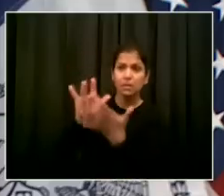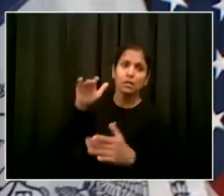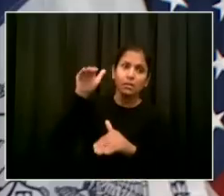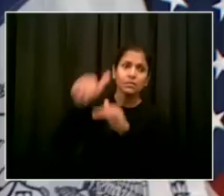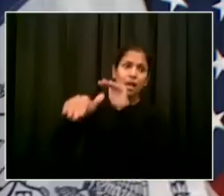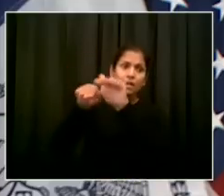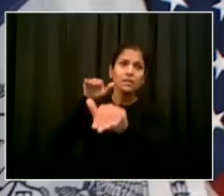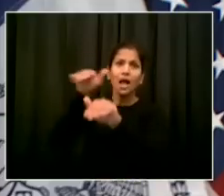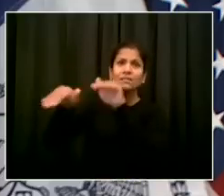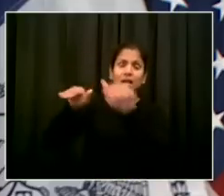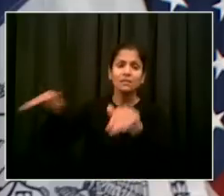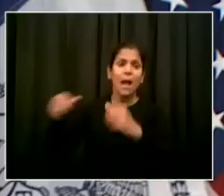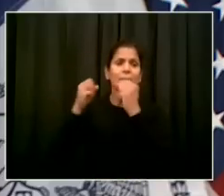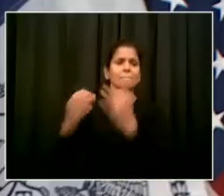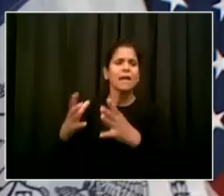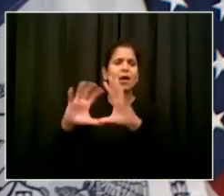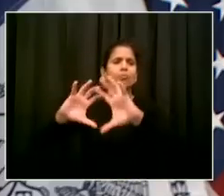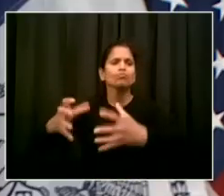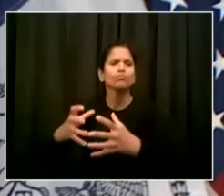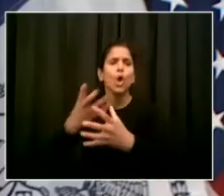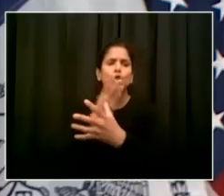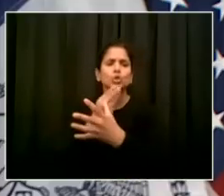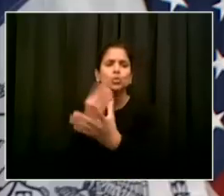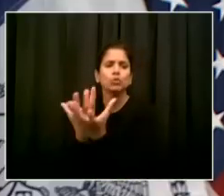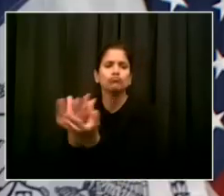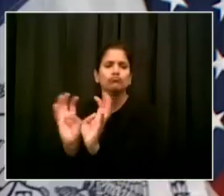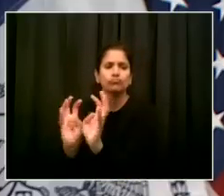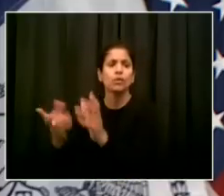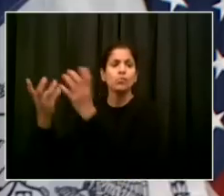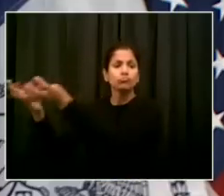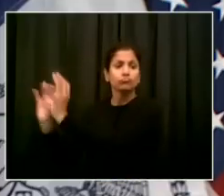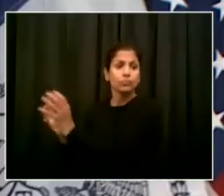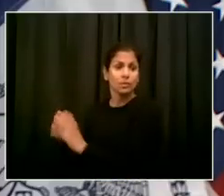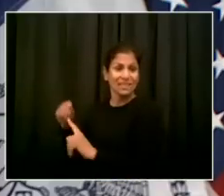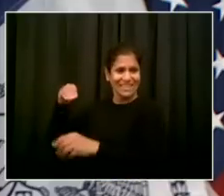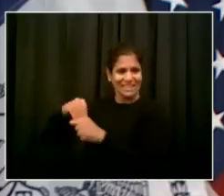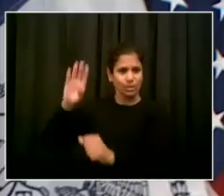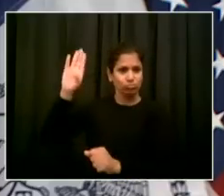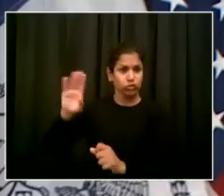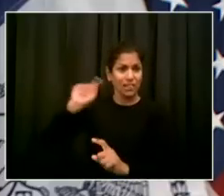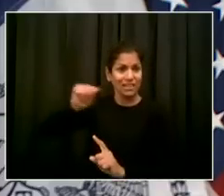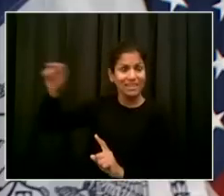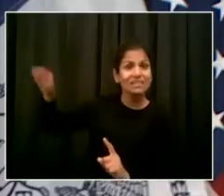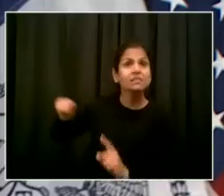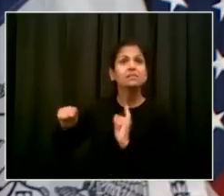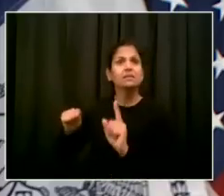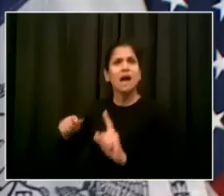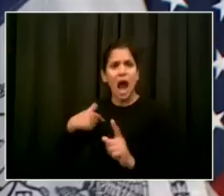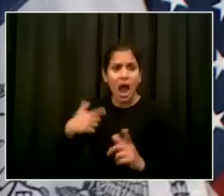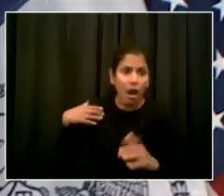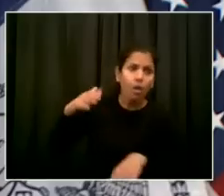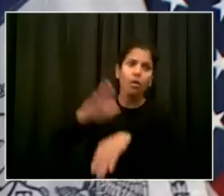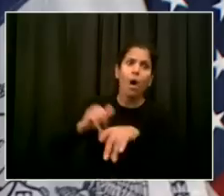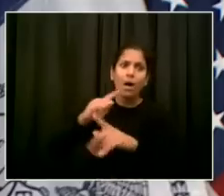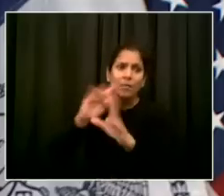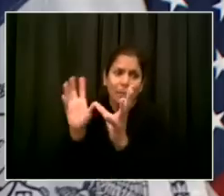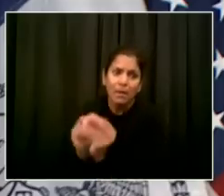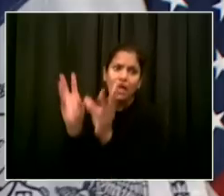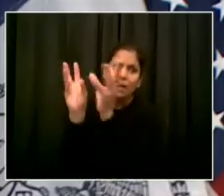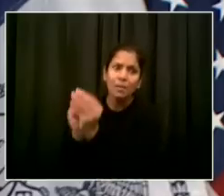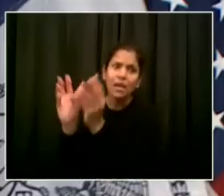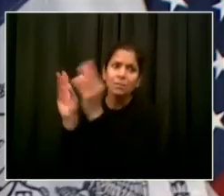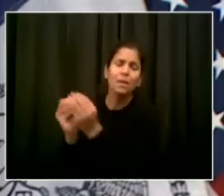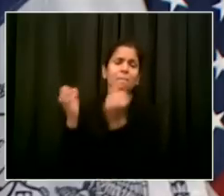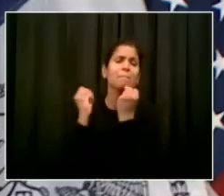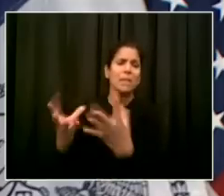many community leaders over weeks now, giving them answers. And yes, depending particularly on community leaders to turn around and reach